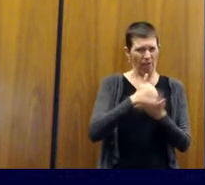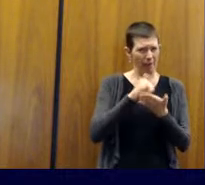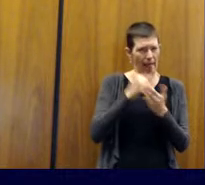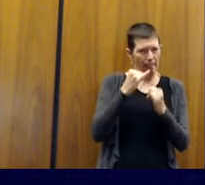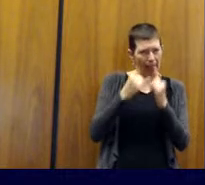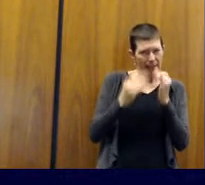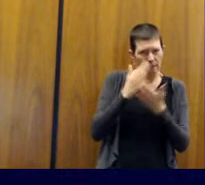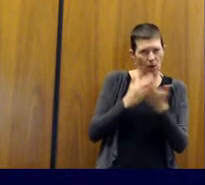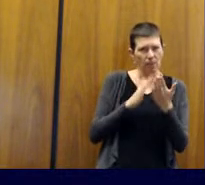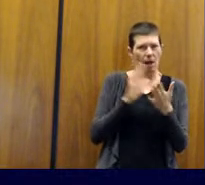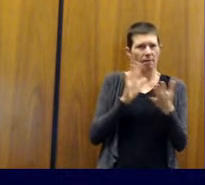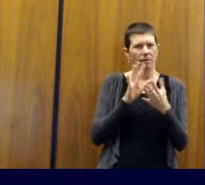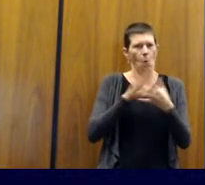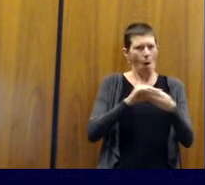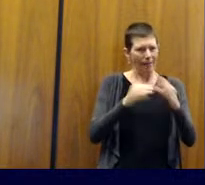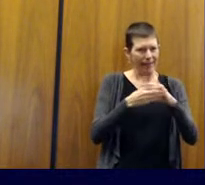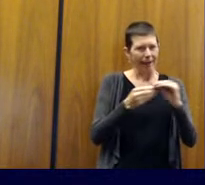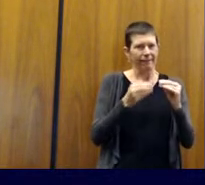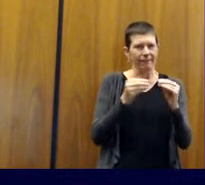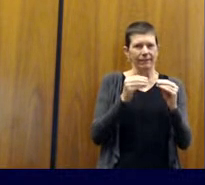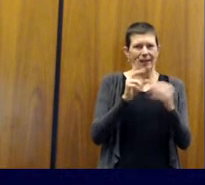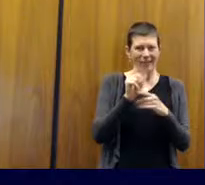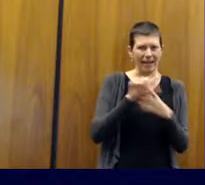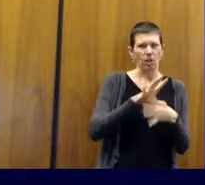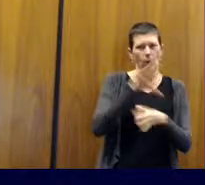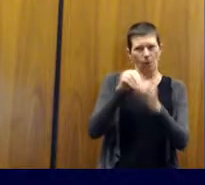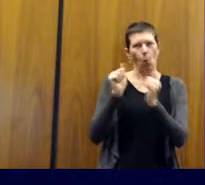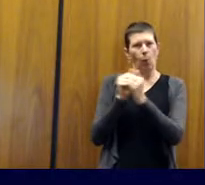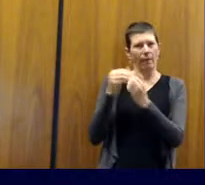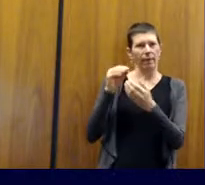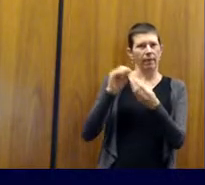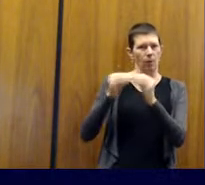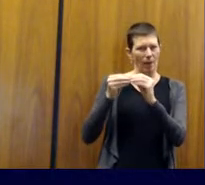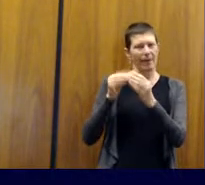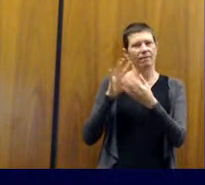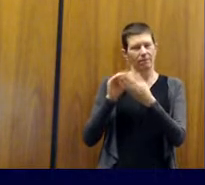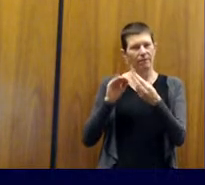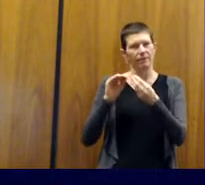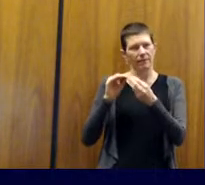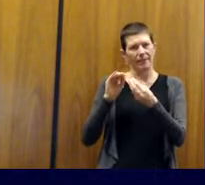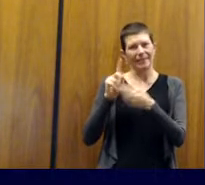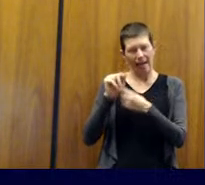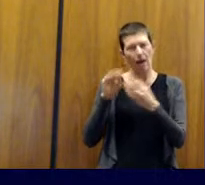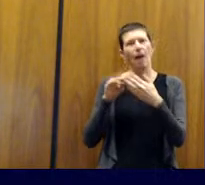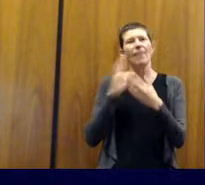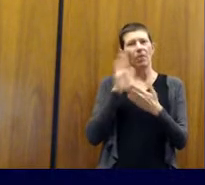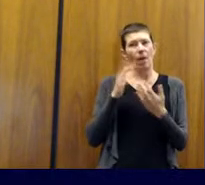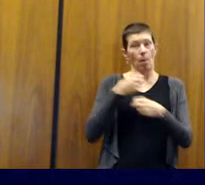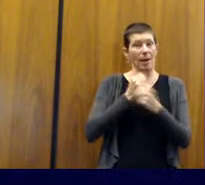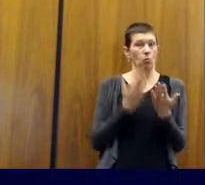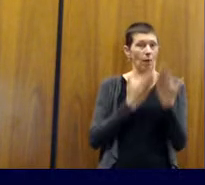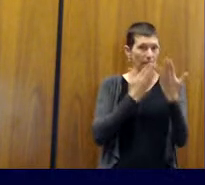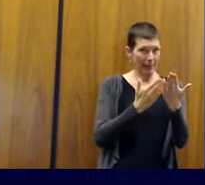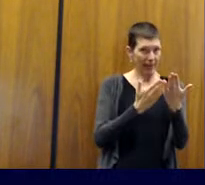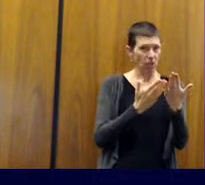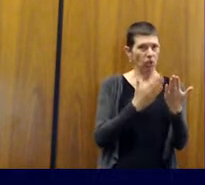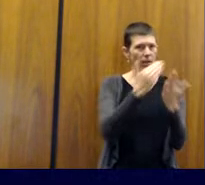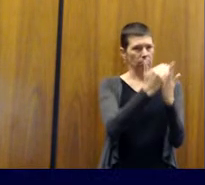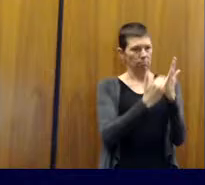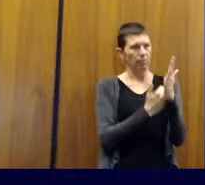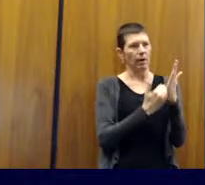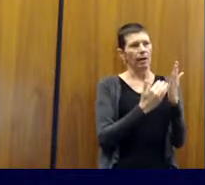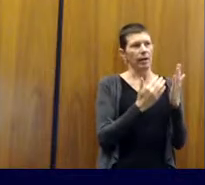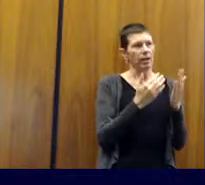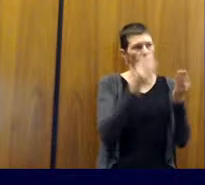of qualitative data to put with quantitative data. Then they're going to formulate recommendations based on that and come before us before they can spend